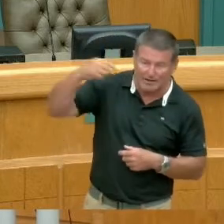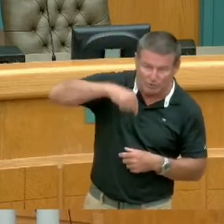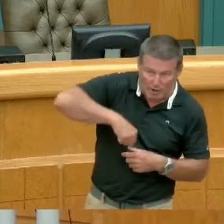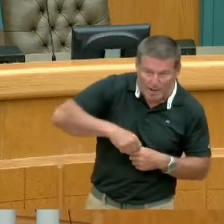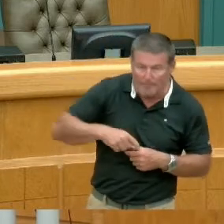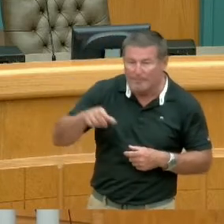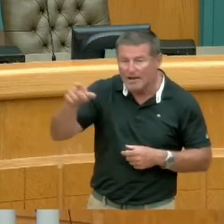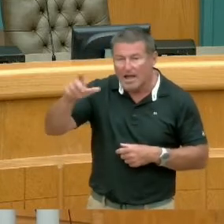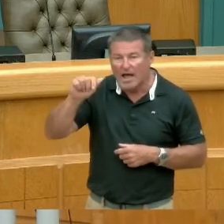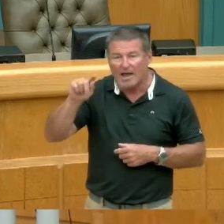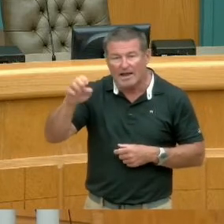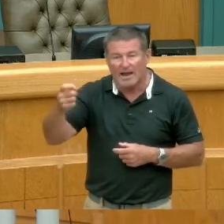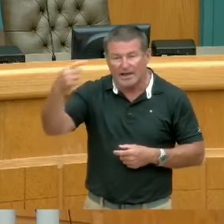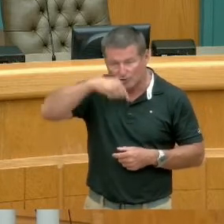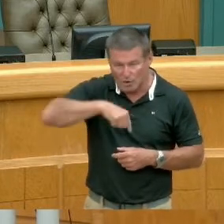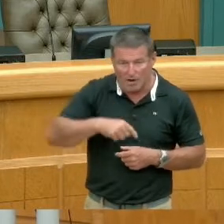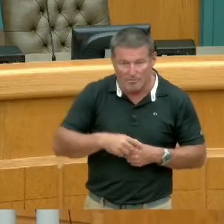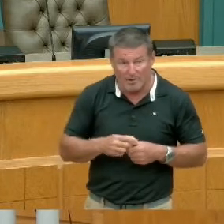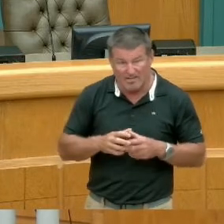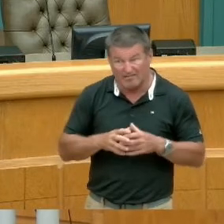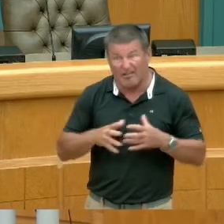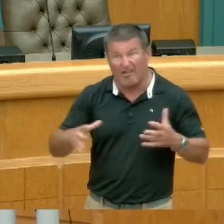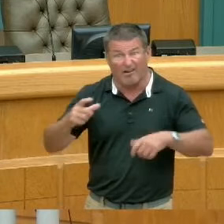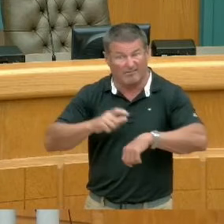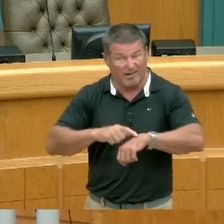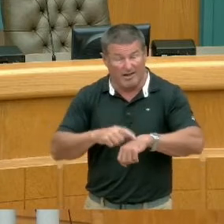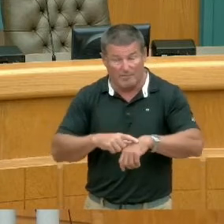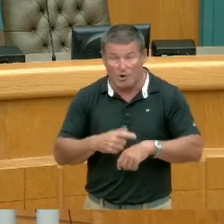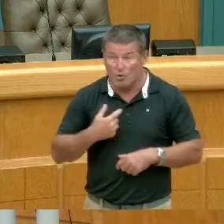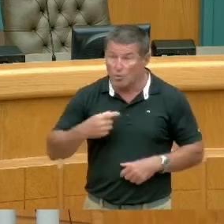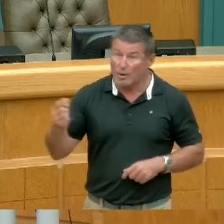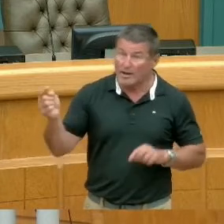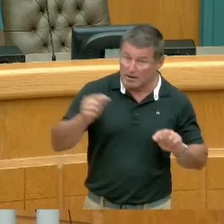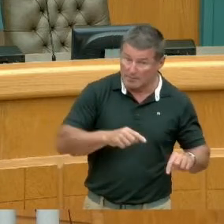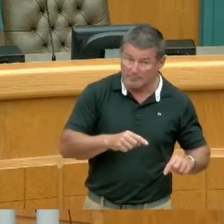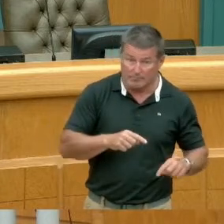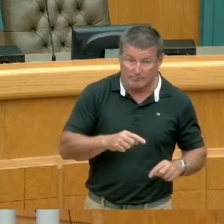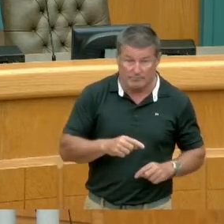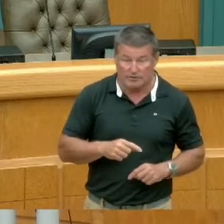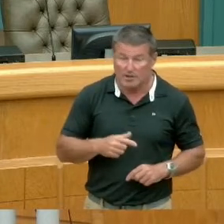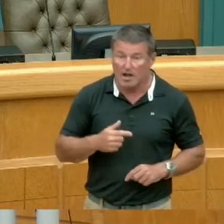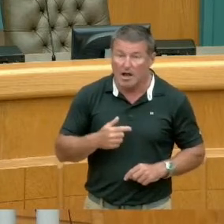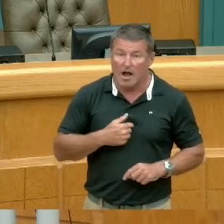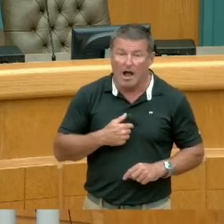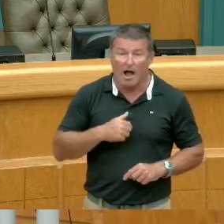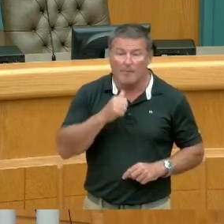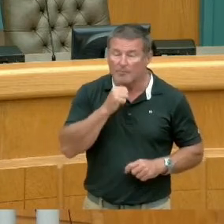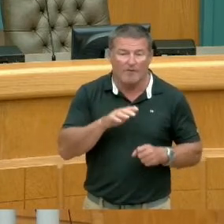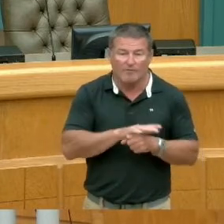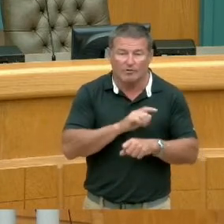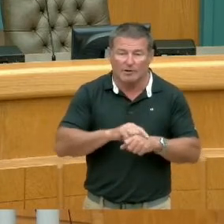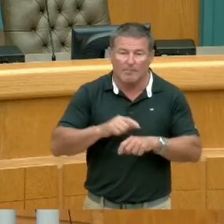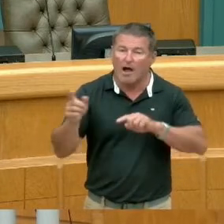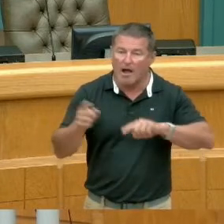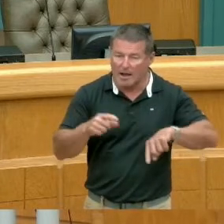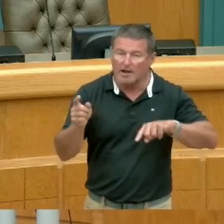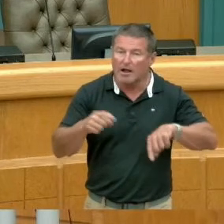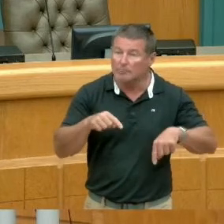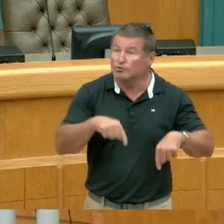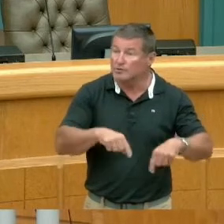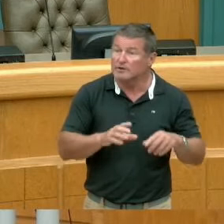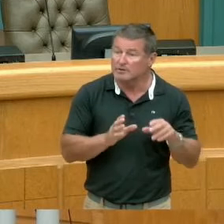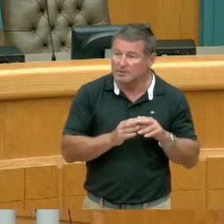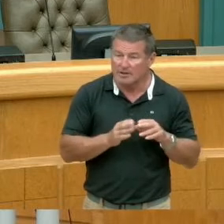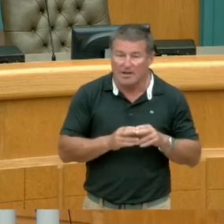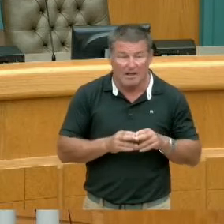Hall. And we come back because, as the mayor, I'm not a full-time employee, so I come back to these things.